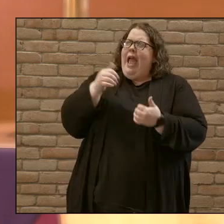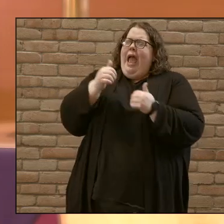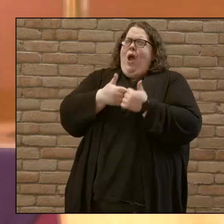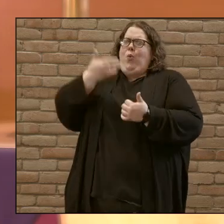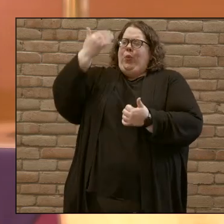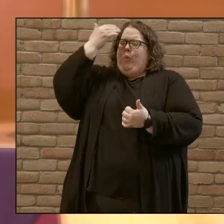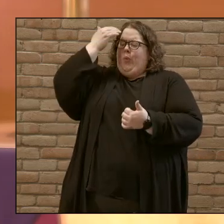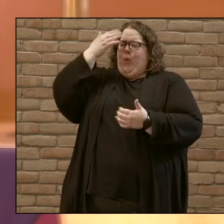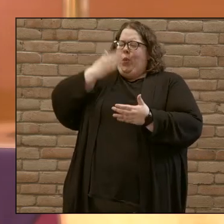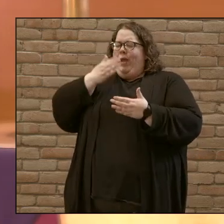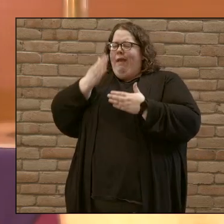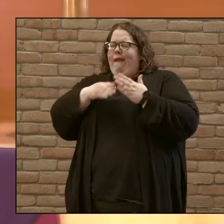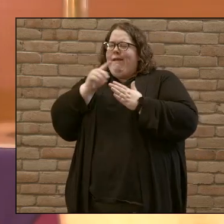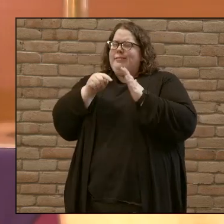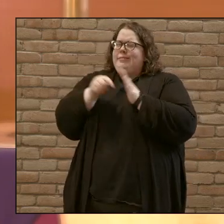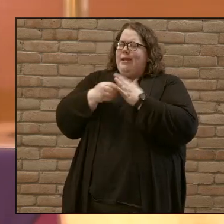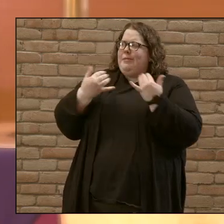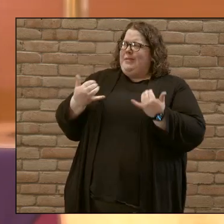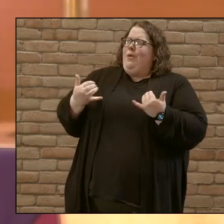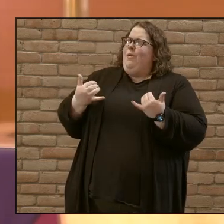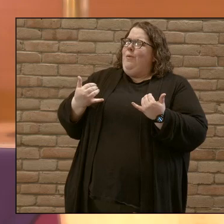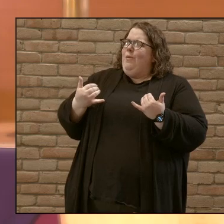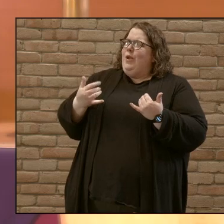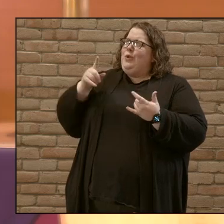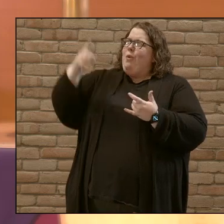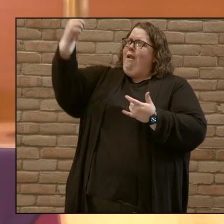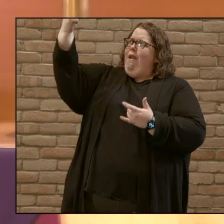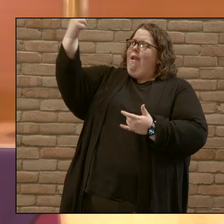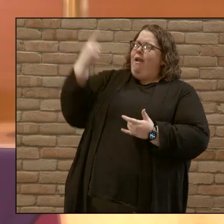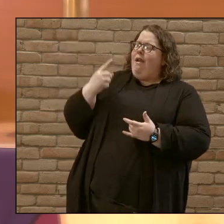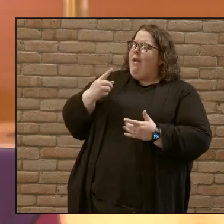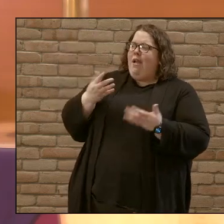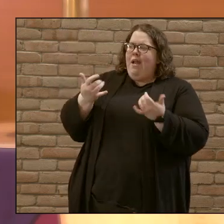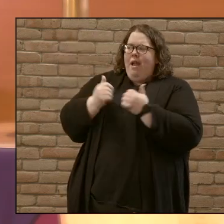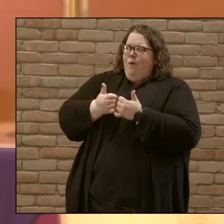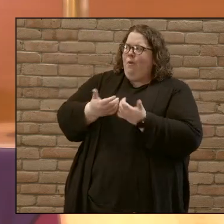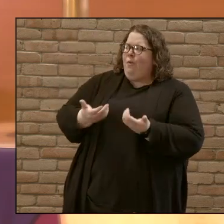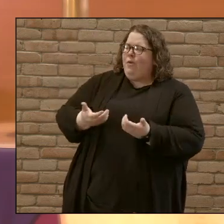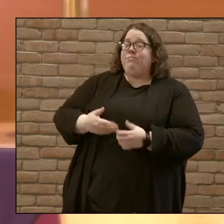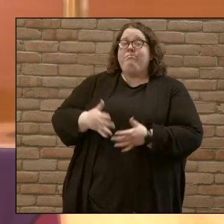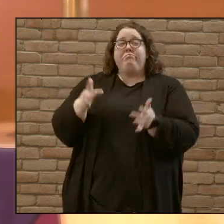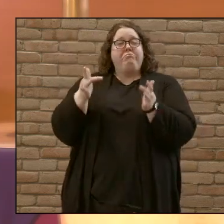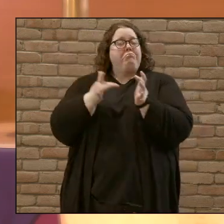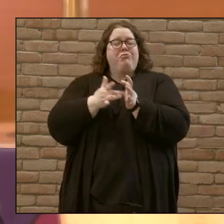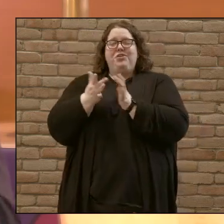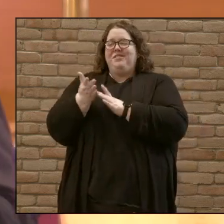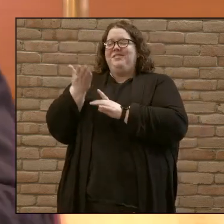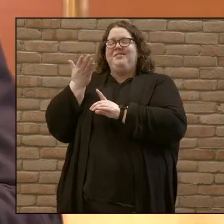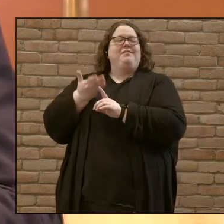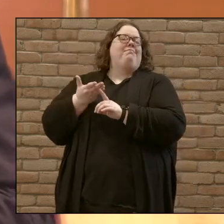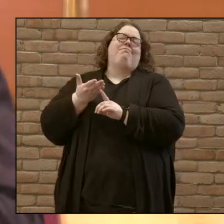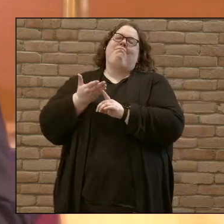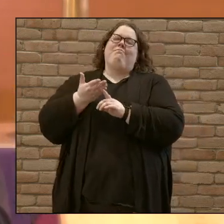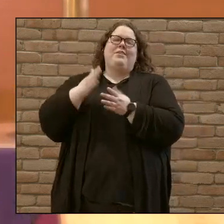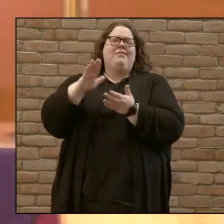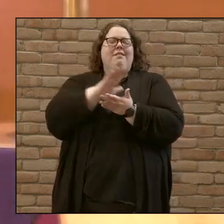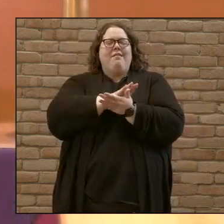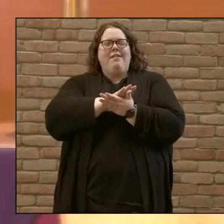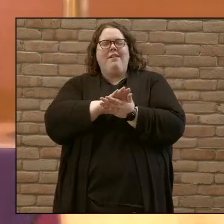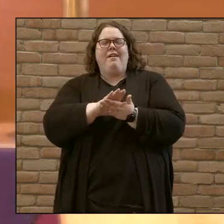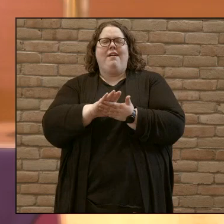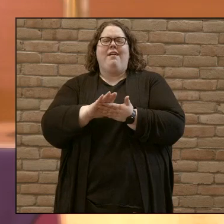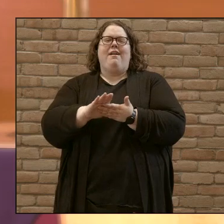how will we know that you are returning? And Jesus so graciously, so